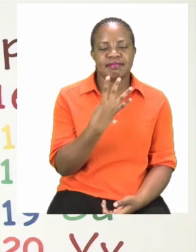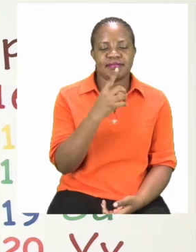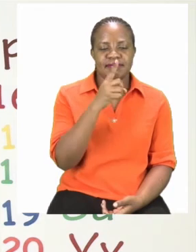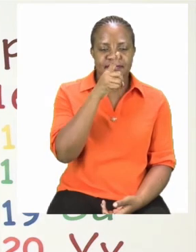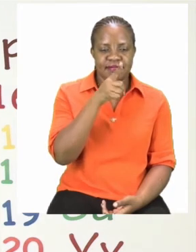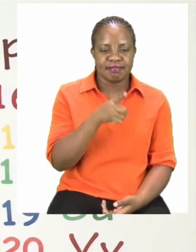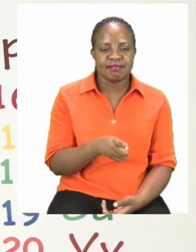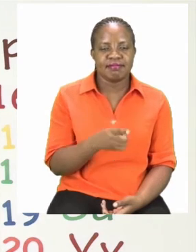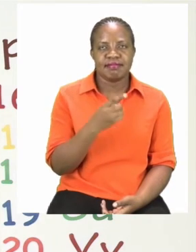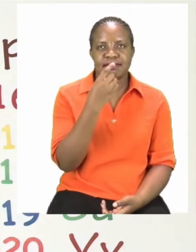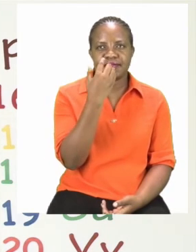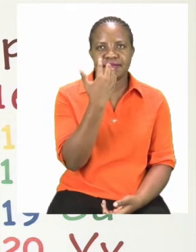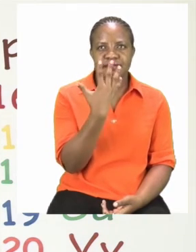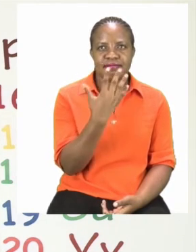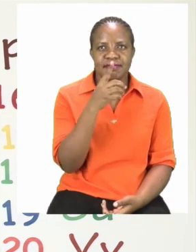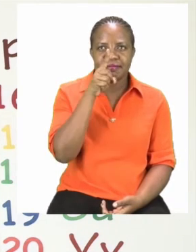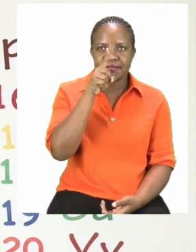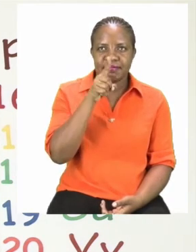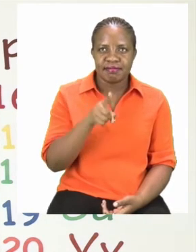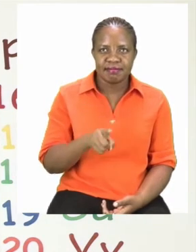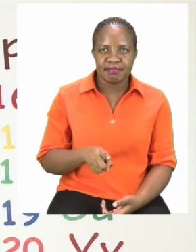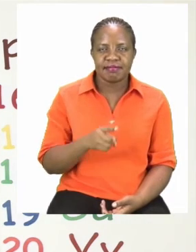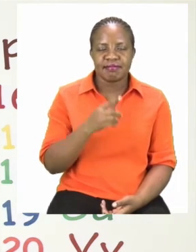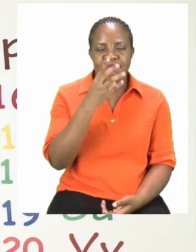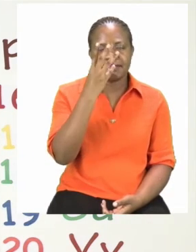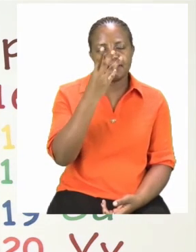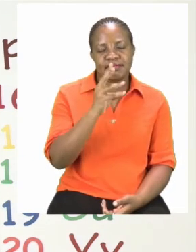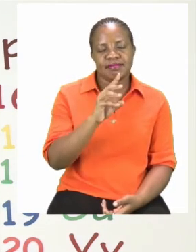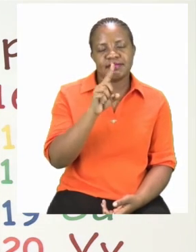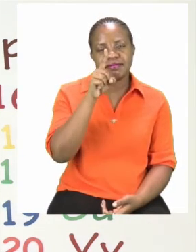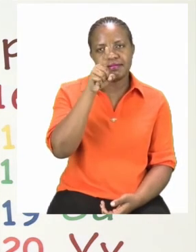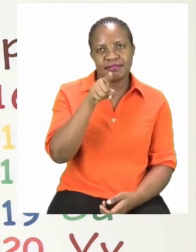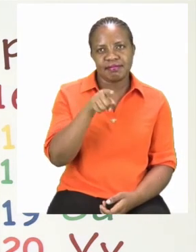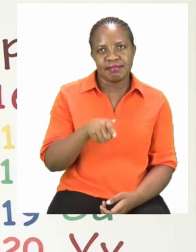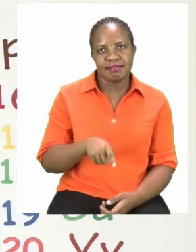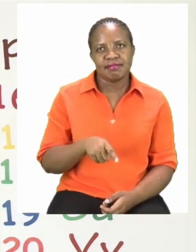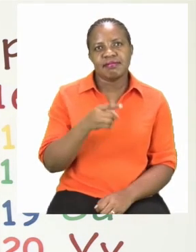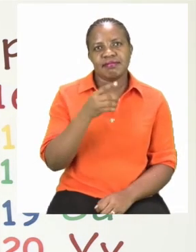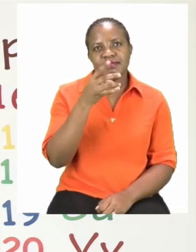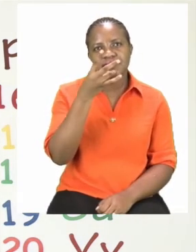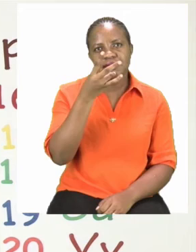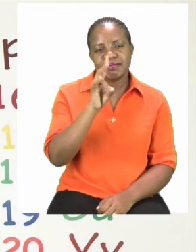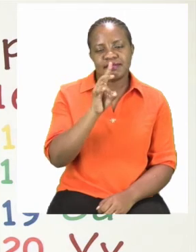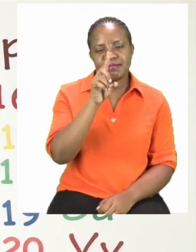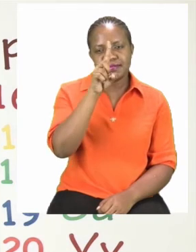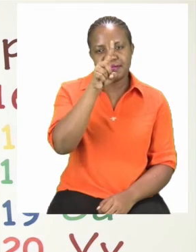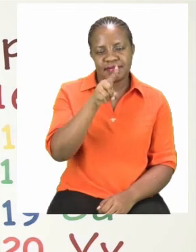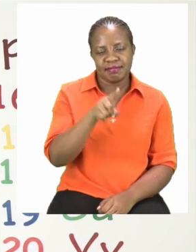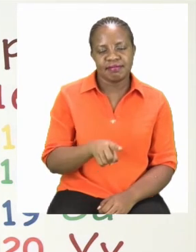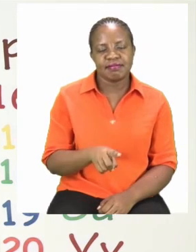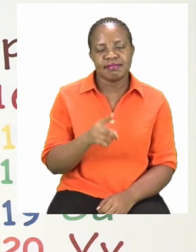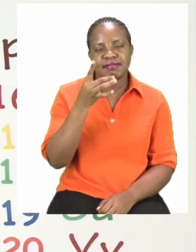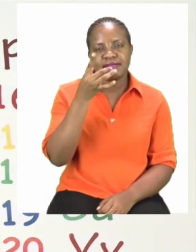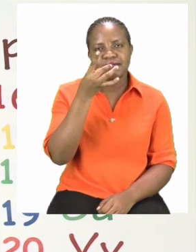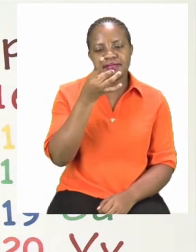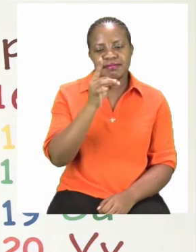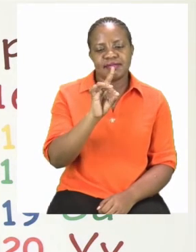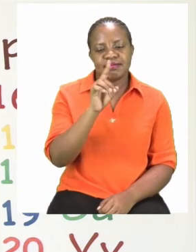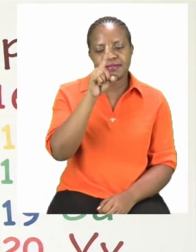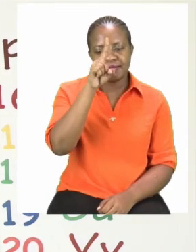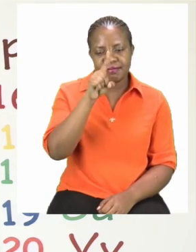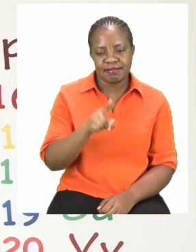5, 6, 7, 8,